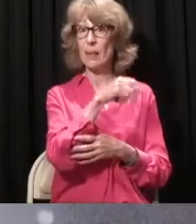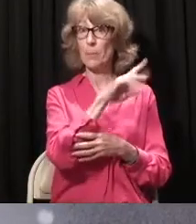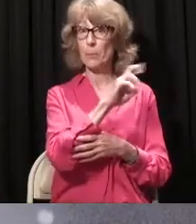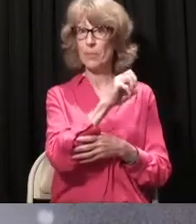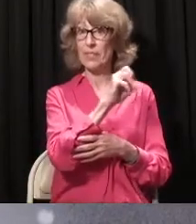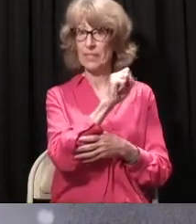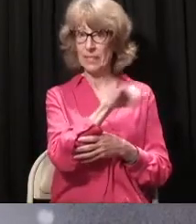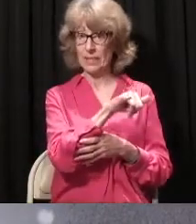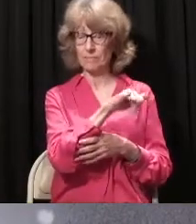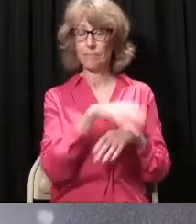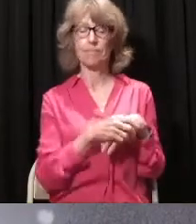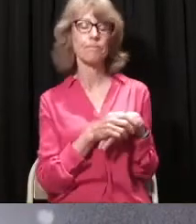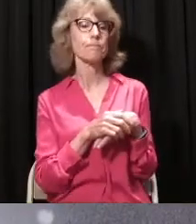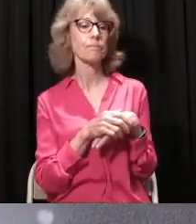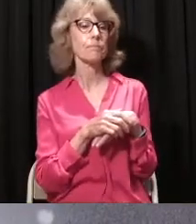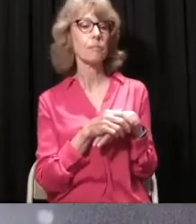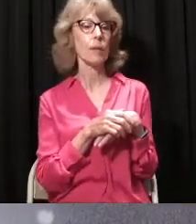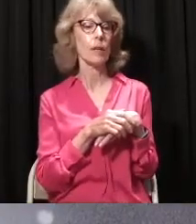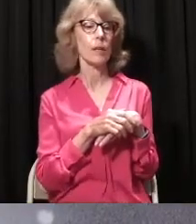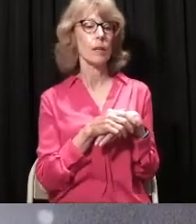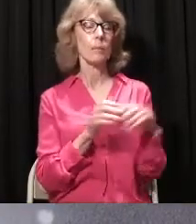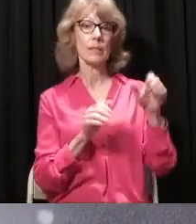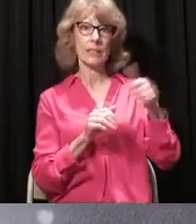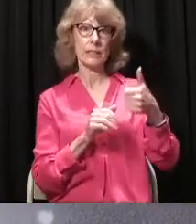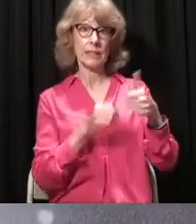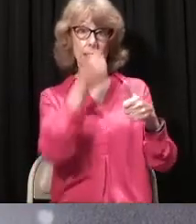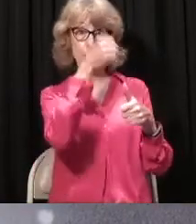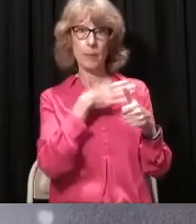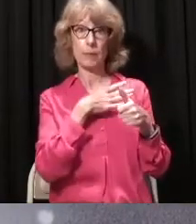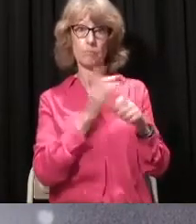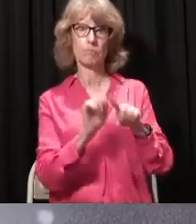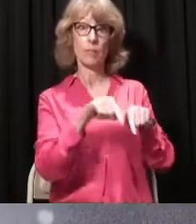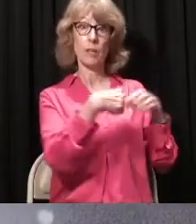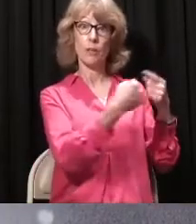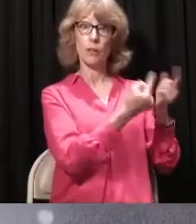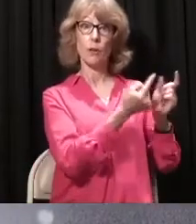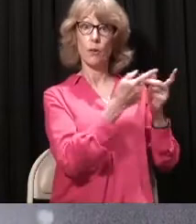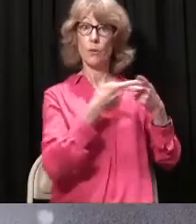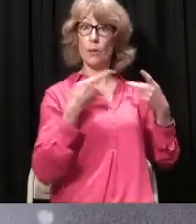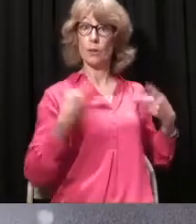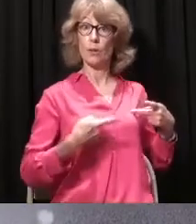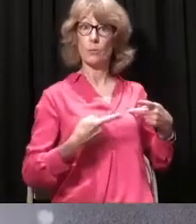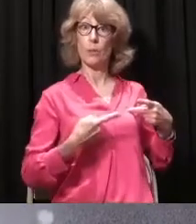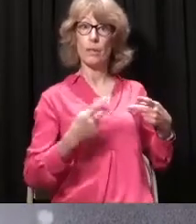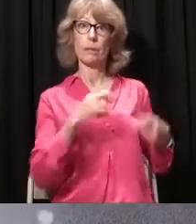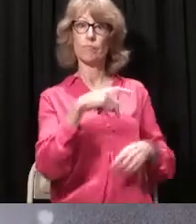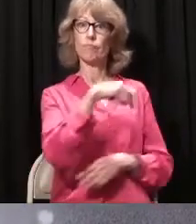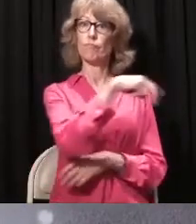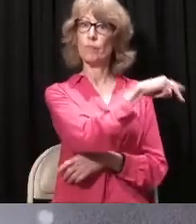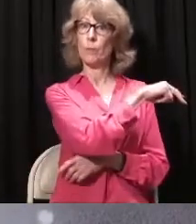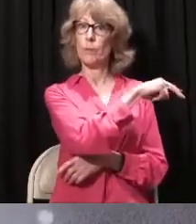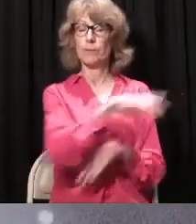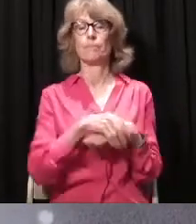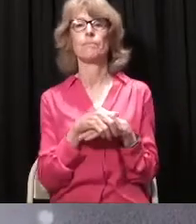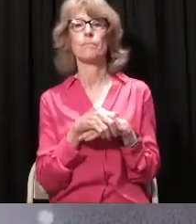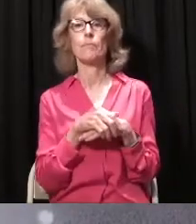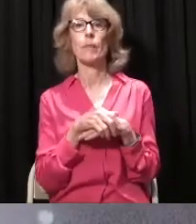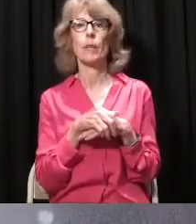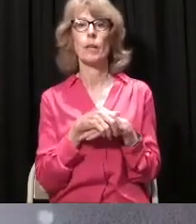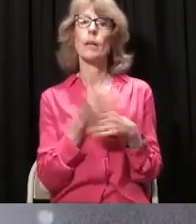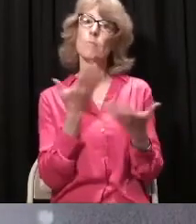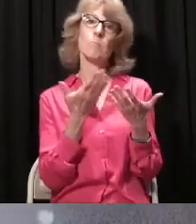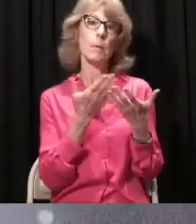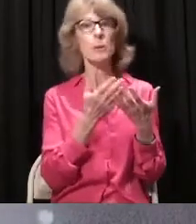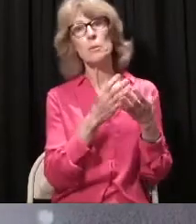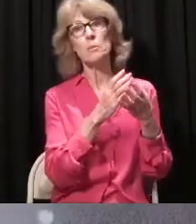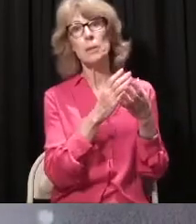next. As they went, they were cleansed. Now, the story could actually end here. It'd be a pretty good story. This is a great story about the